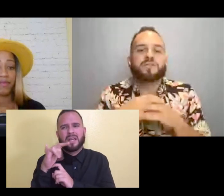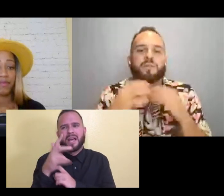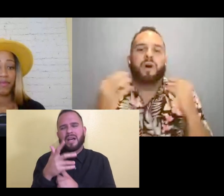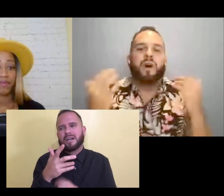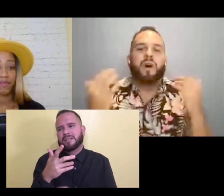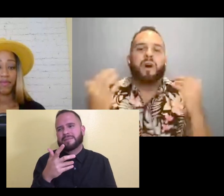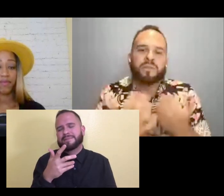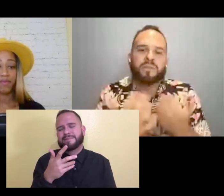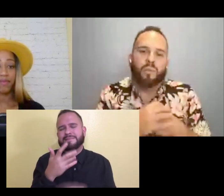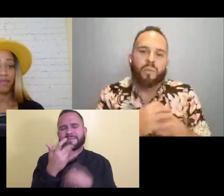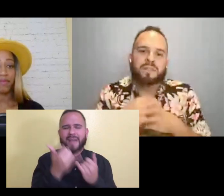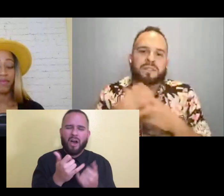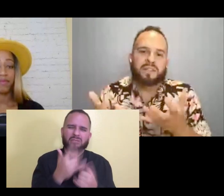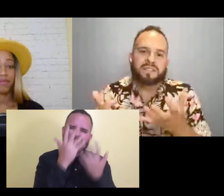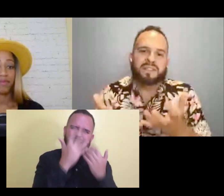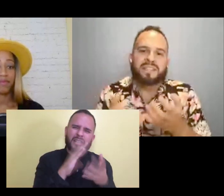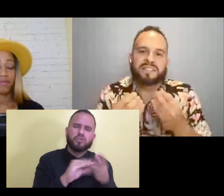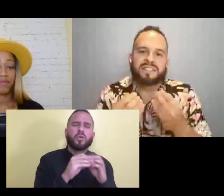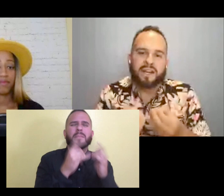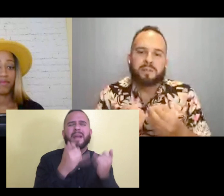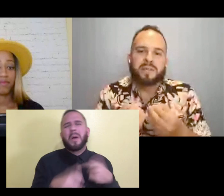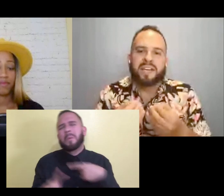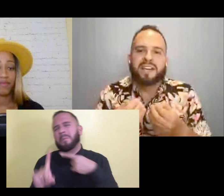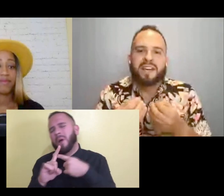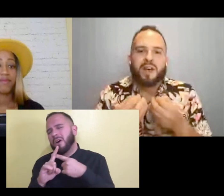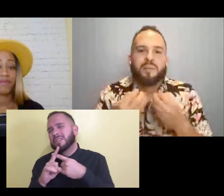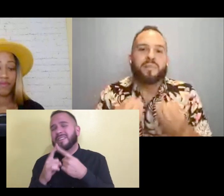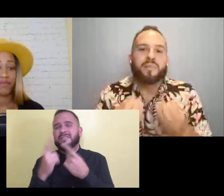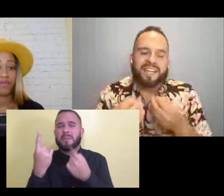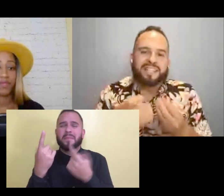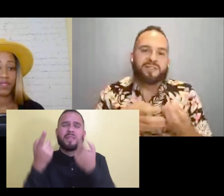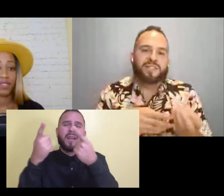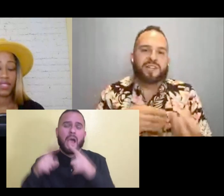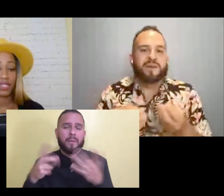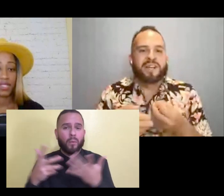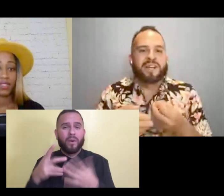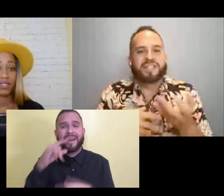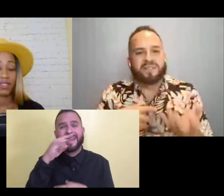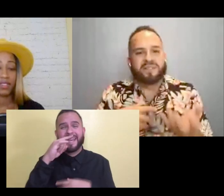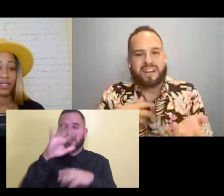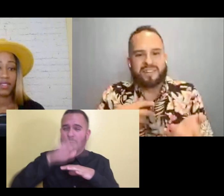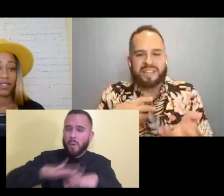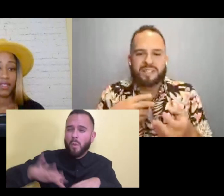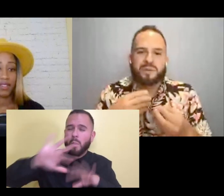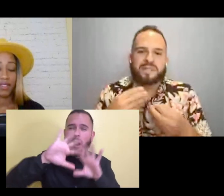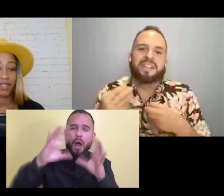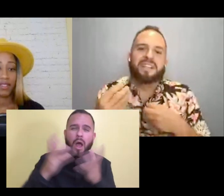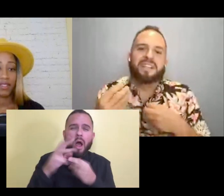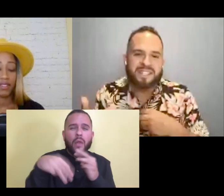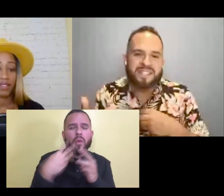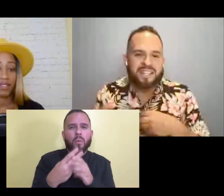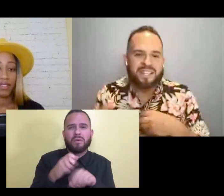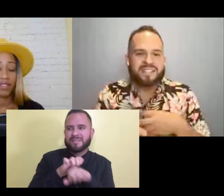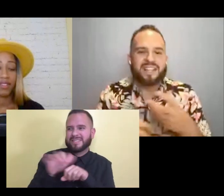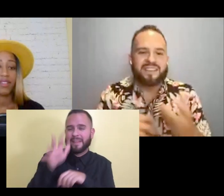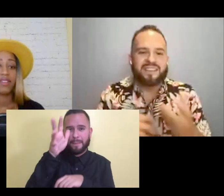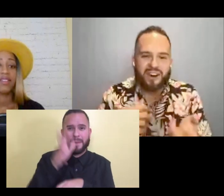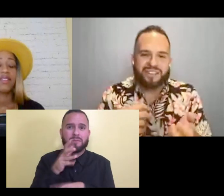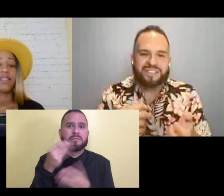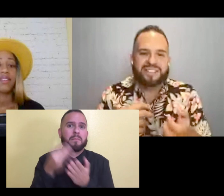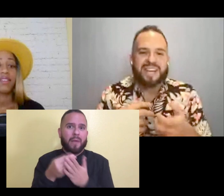sweet. Kids from all over the world start sending this family money in different denominations of 11. So it was like 11